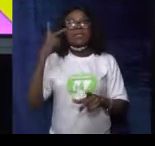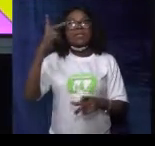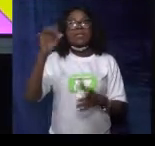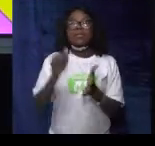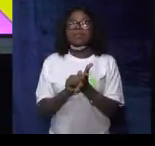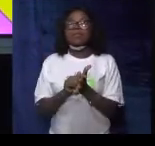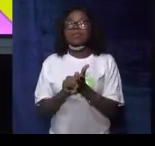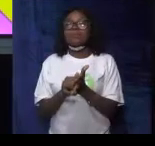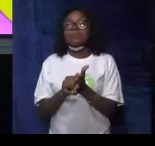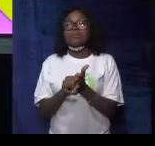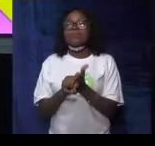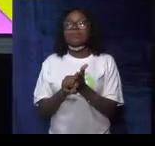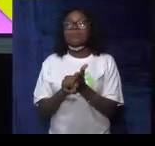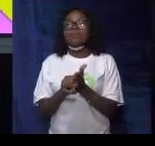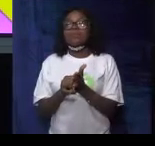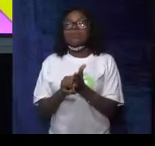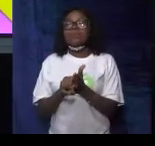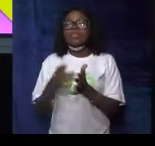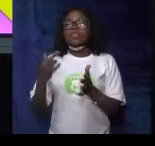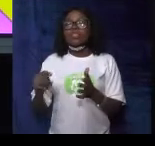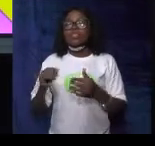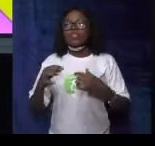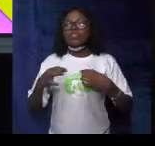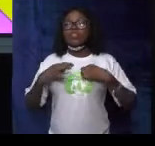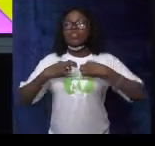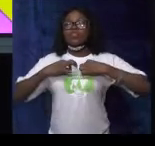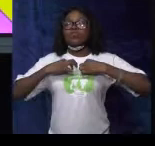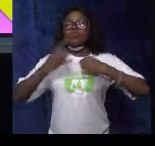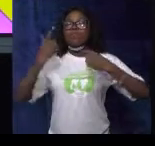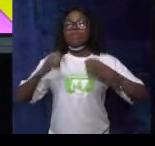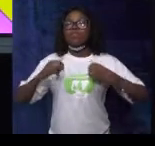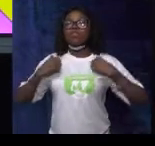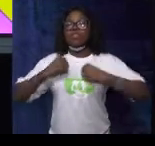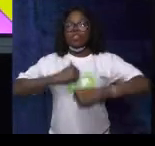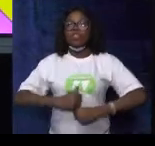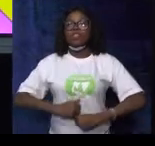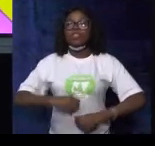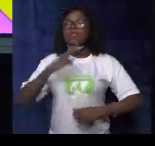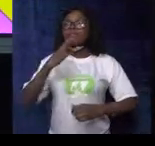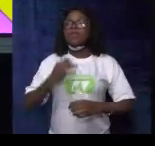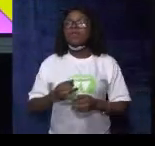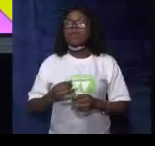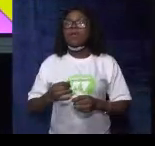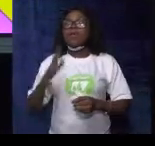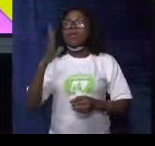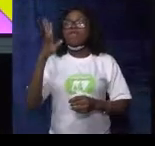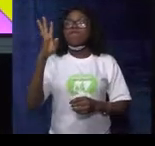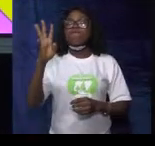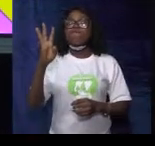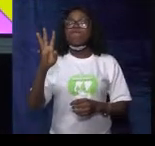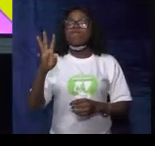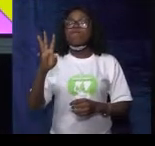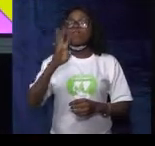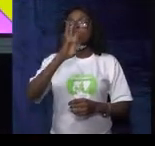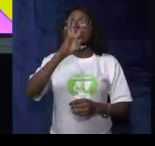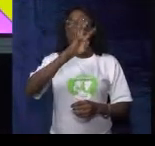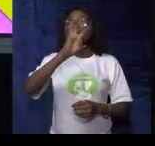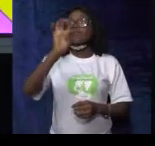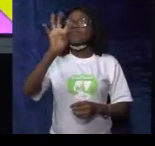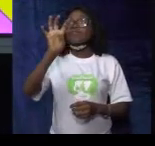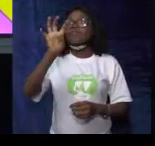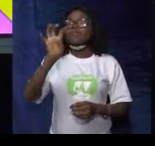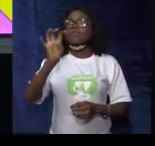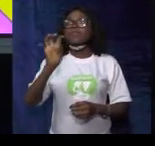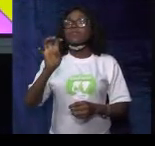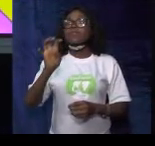now. So let's see. Fraction for t-shirt is 3/8. Now there are 40